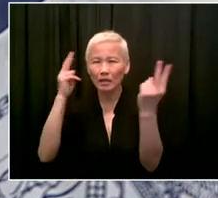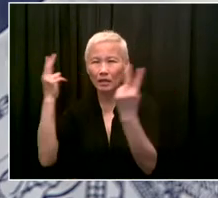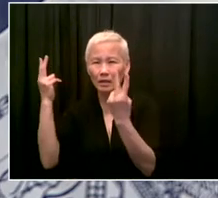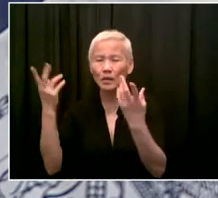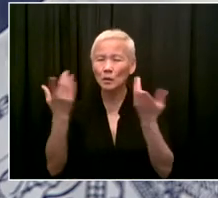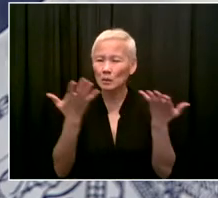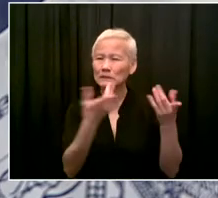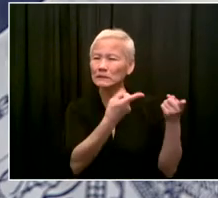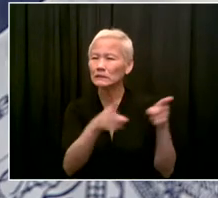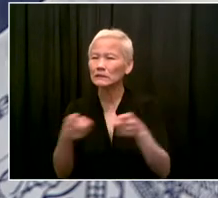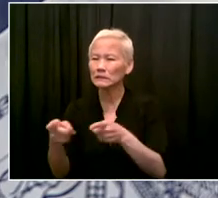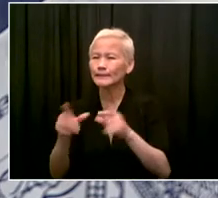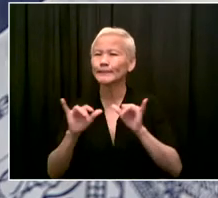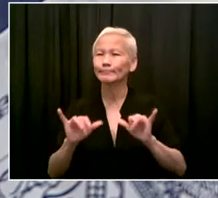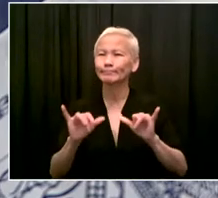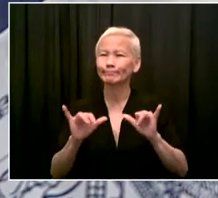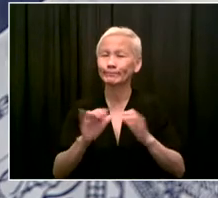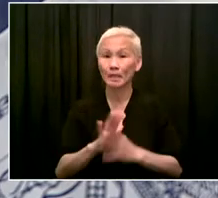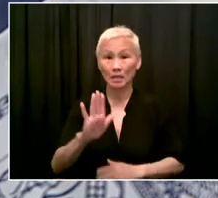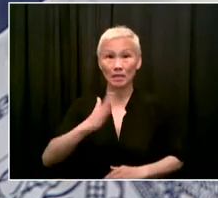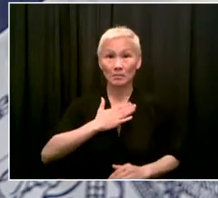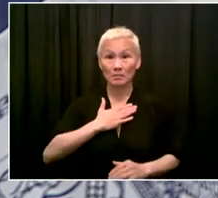My coalition began in Brooklyn,